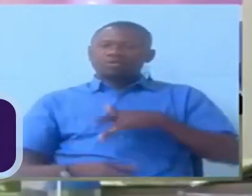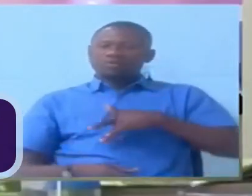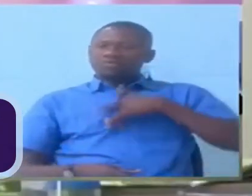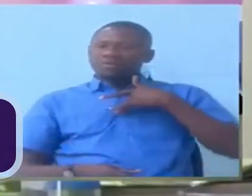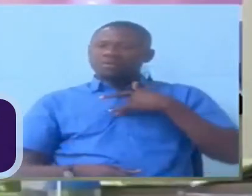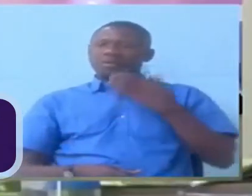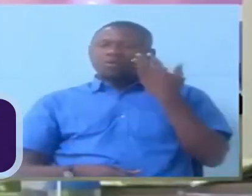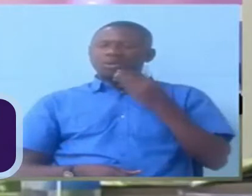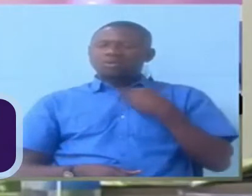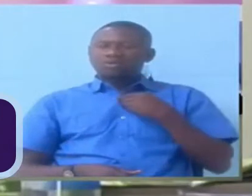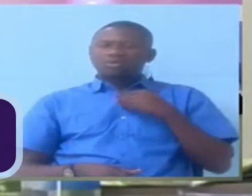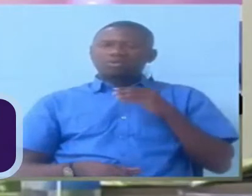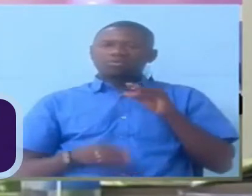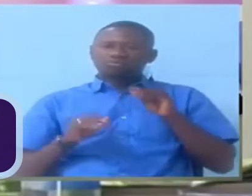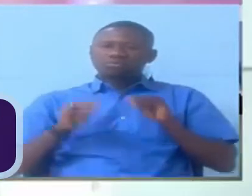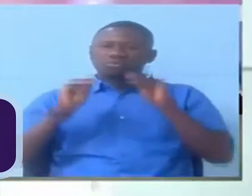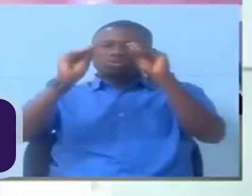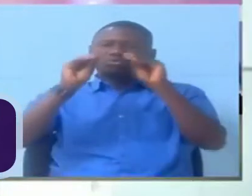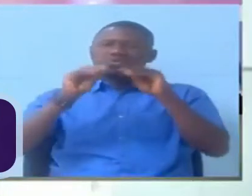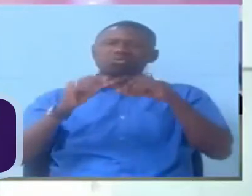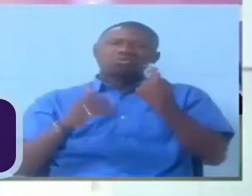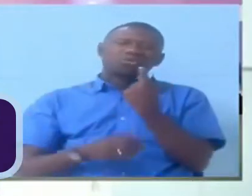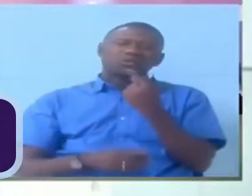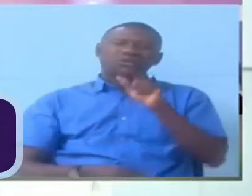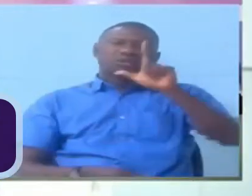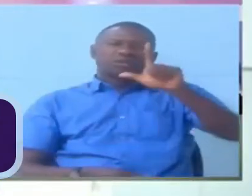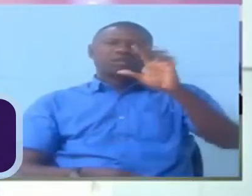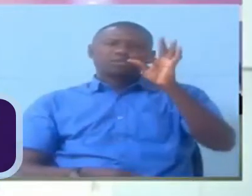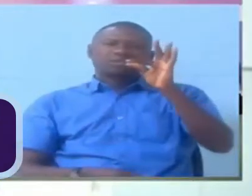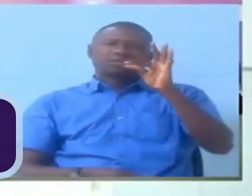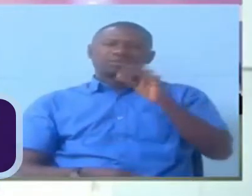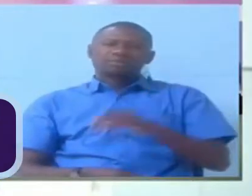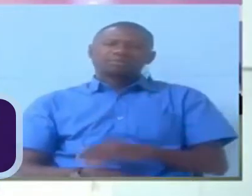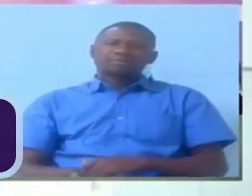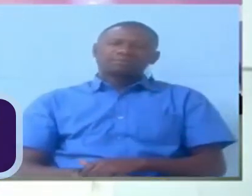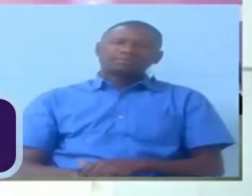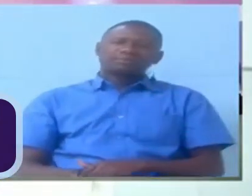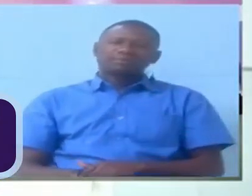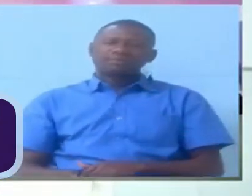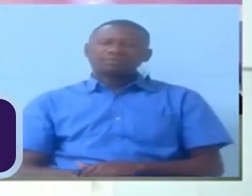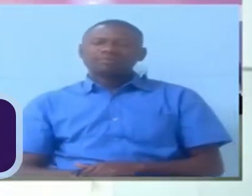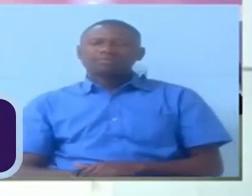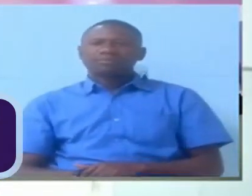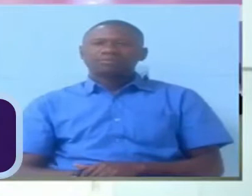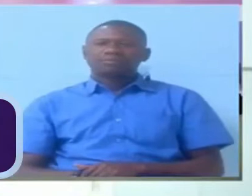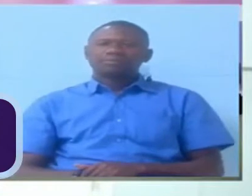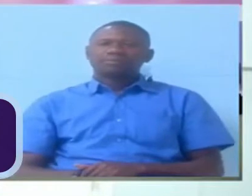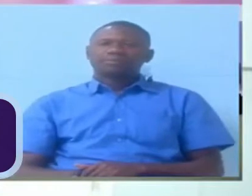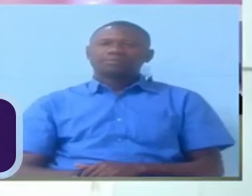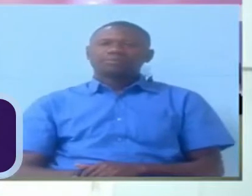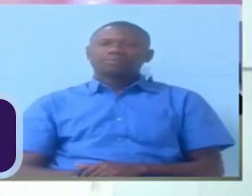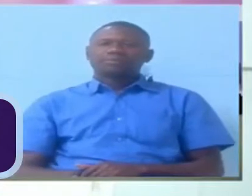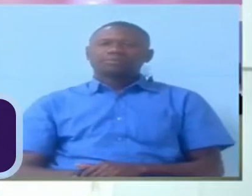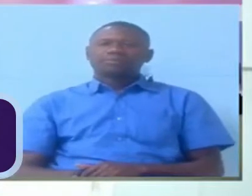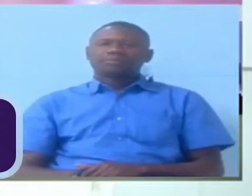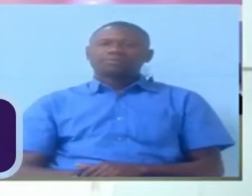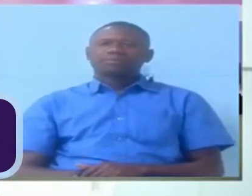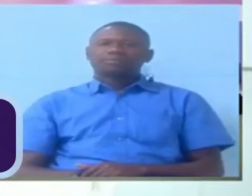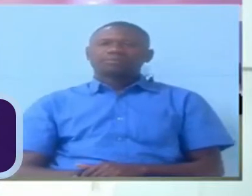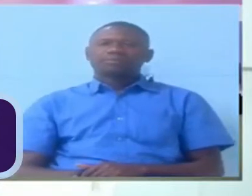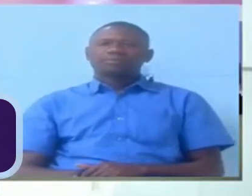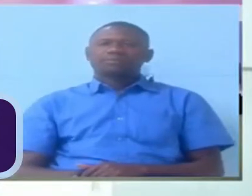makamo member sergeant and staff sergeant te masanji sai. And that was not in line with the TRRC. Andu onin kolu la nya manta. I should